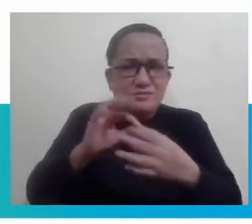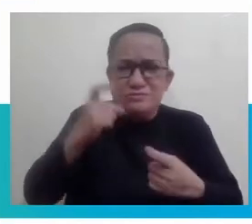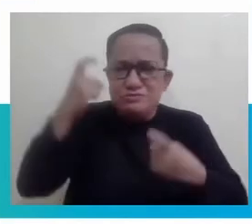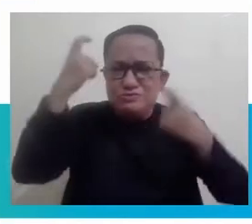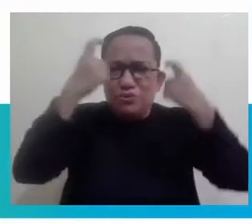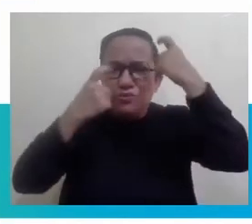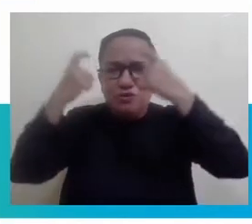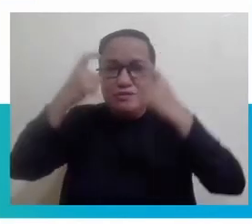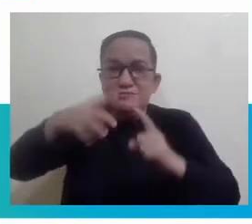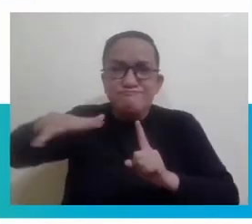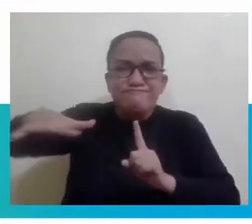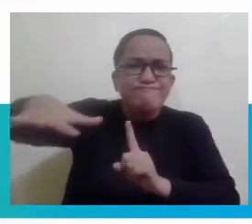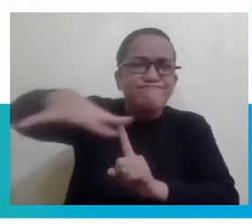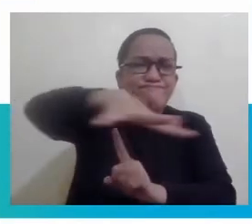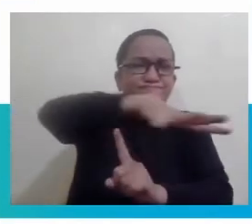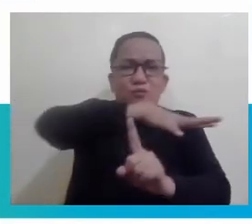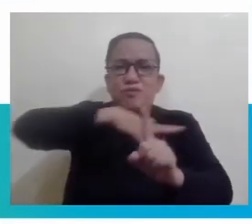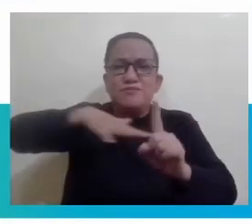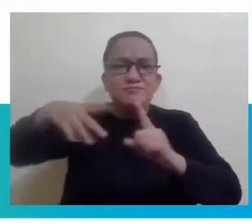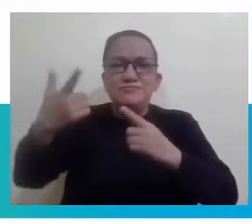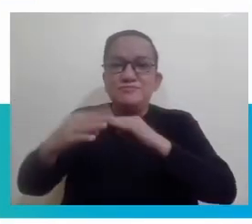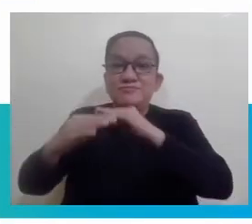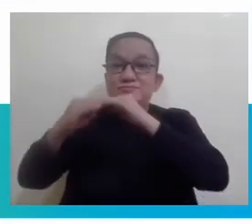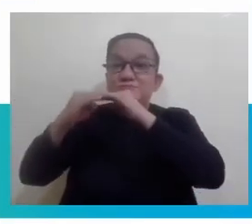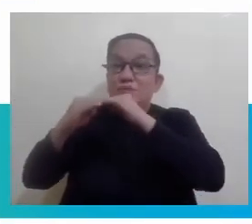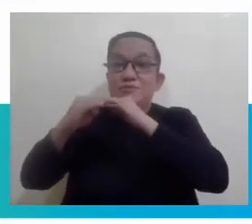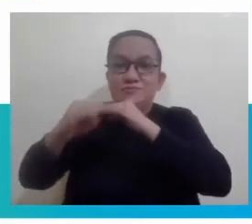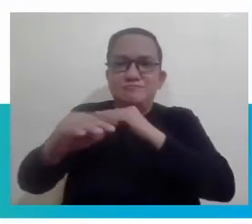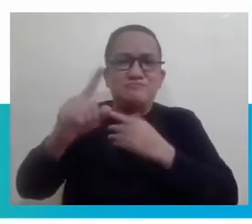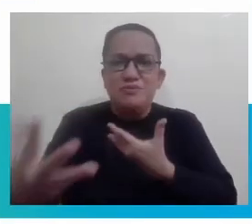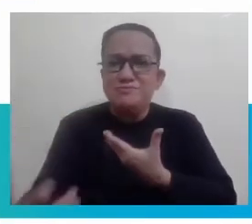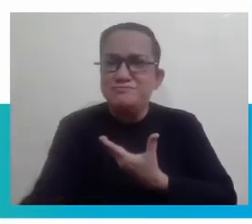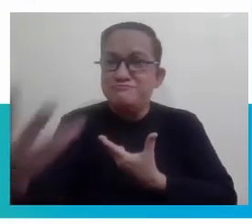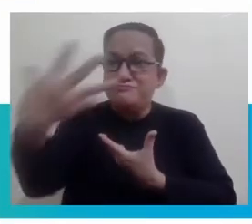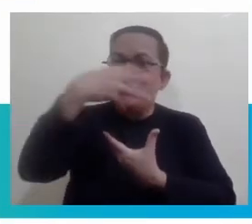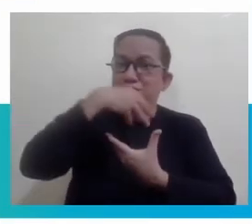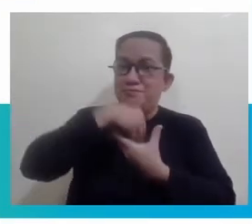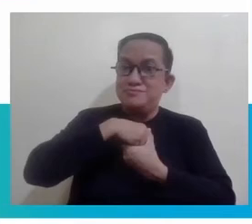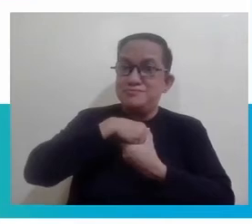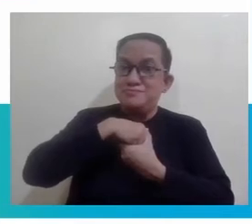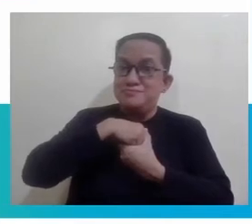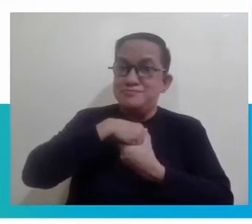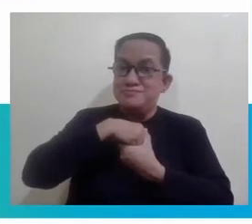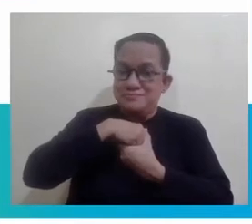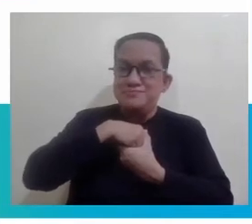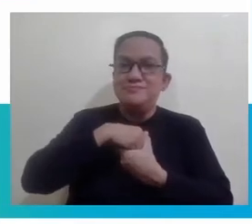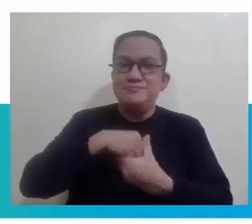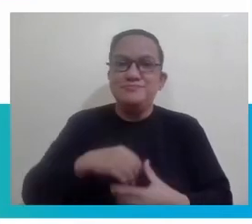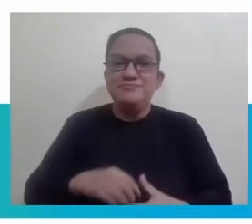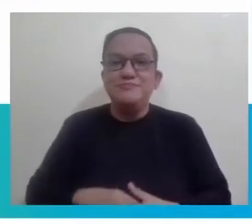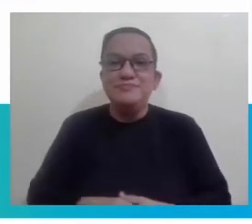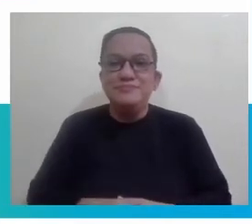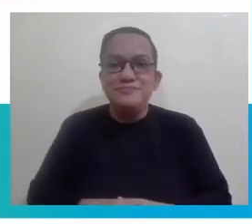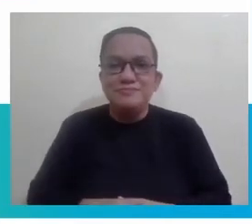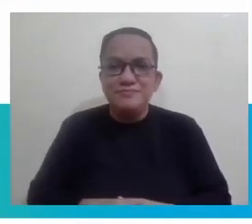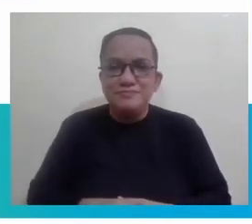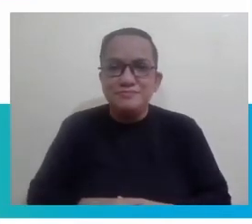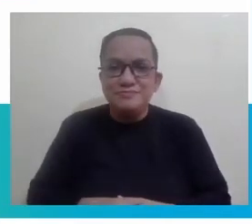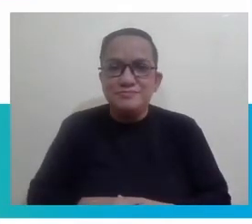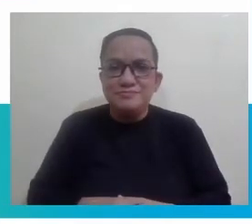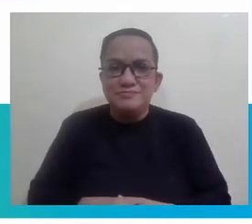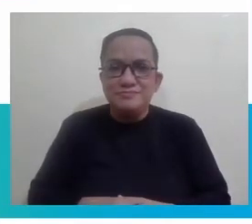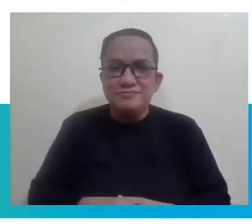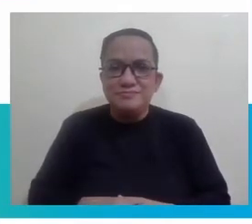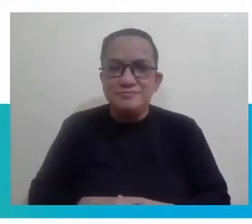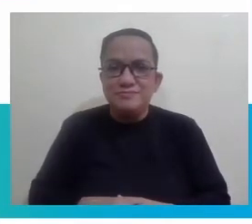sustainability. Let me give you some examples. Where relevant and possible, nature-based solutions that